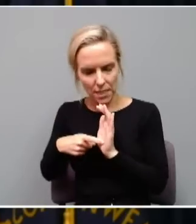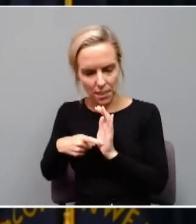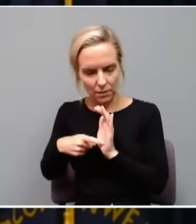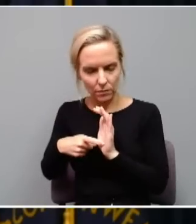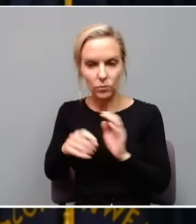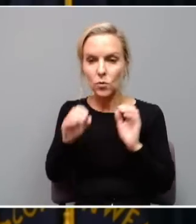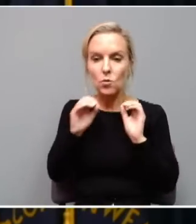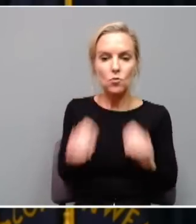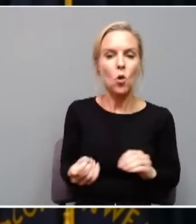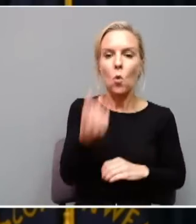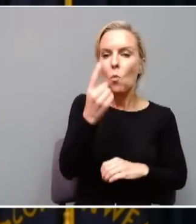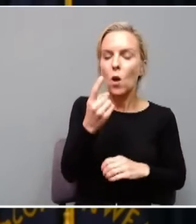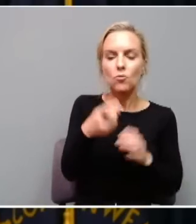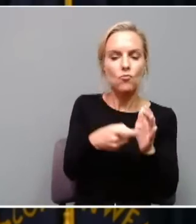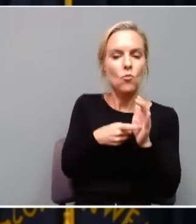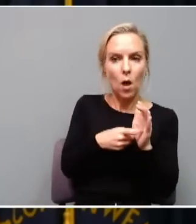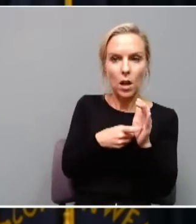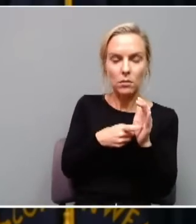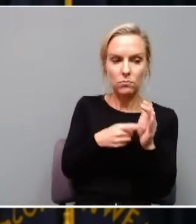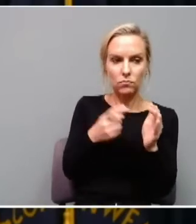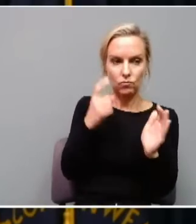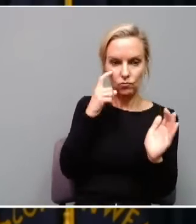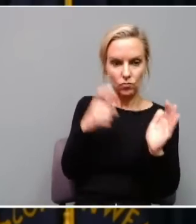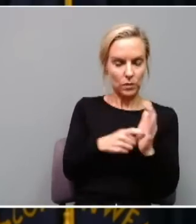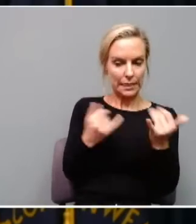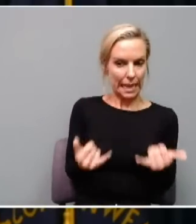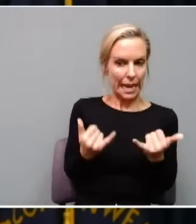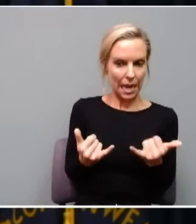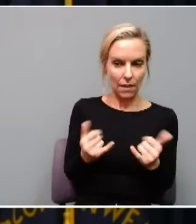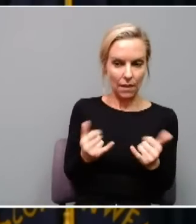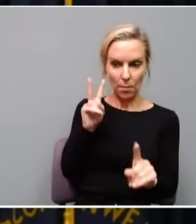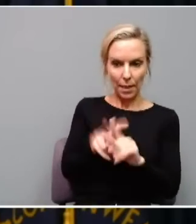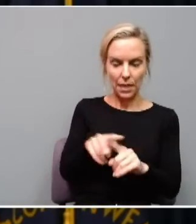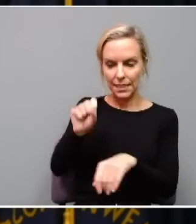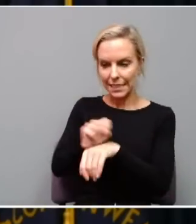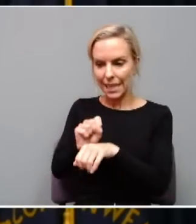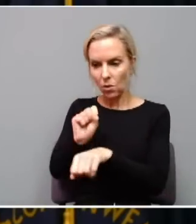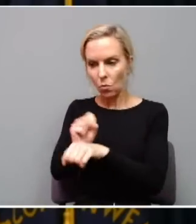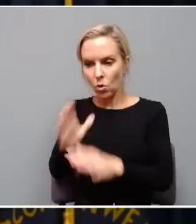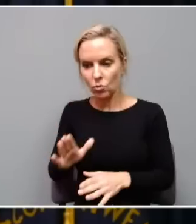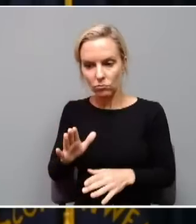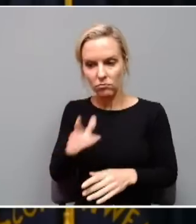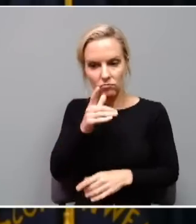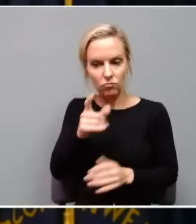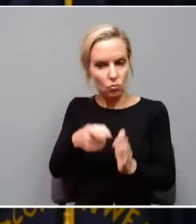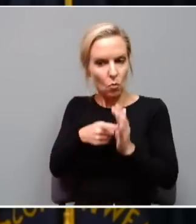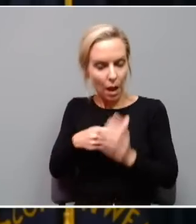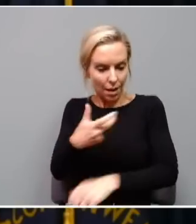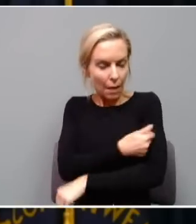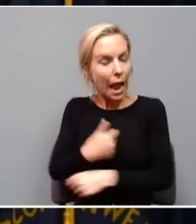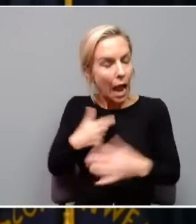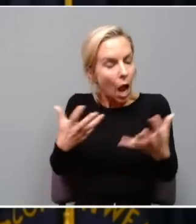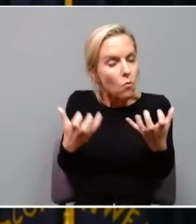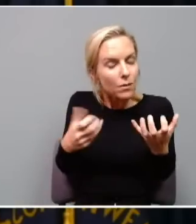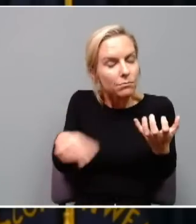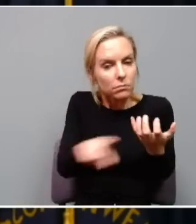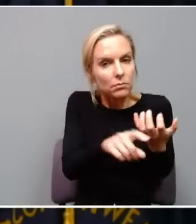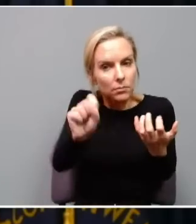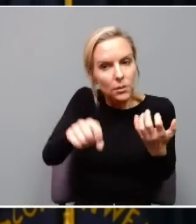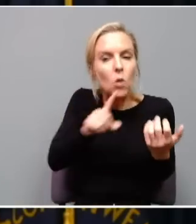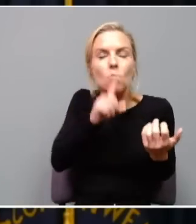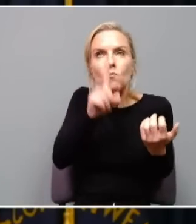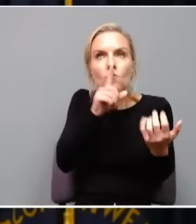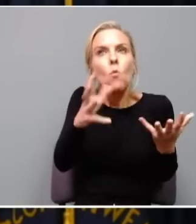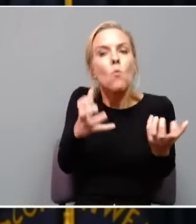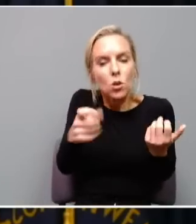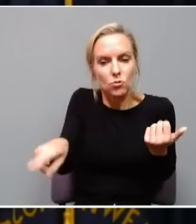required under what we have seen right now, if it applies to state workers, to get a vaccine. I want you to. I really, really want you to. I